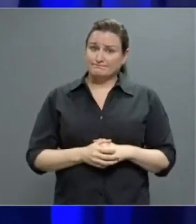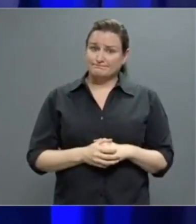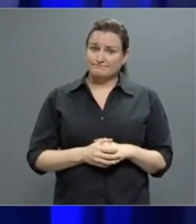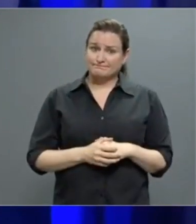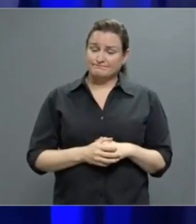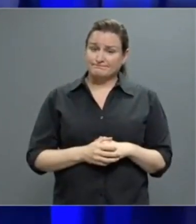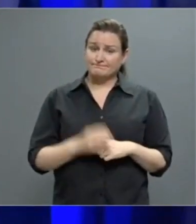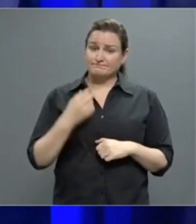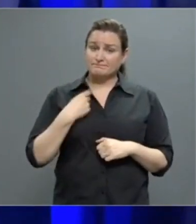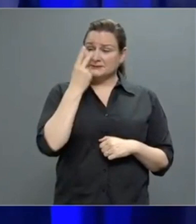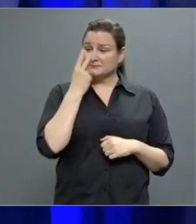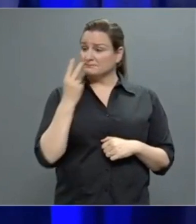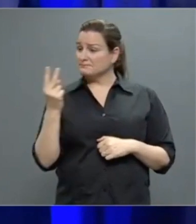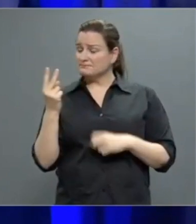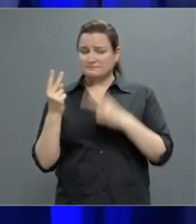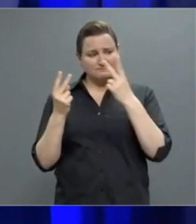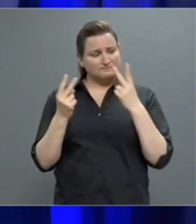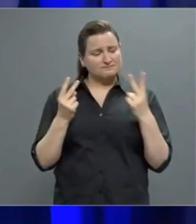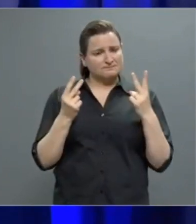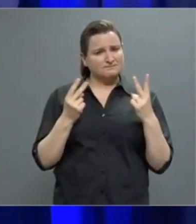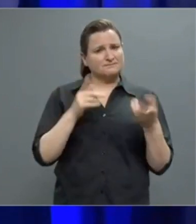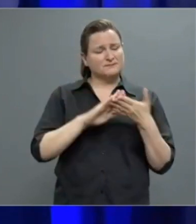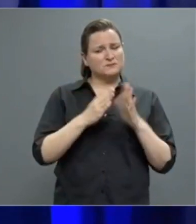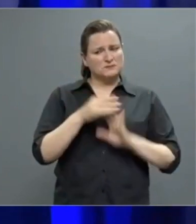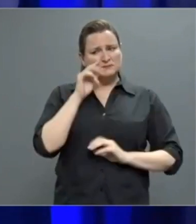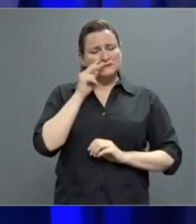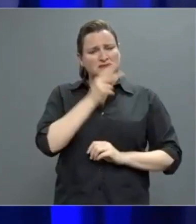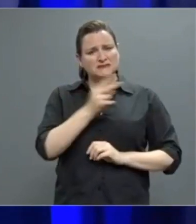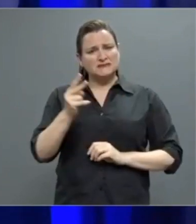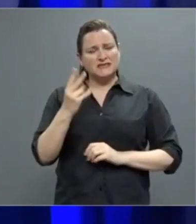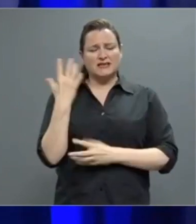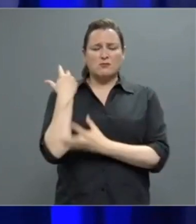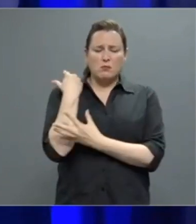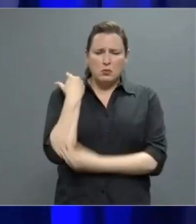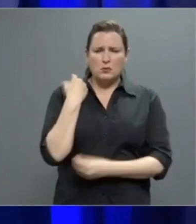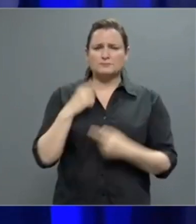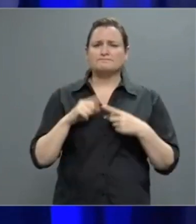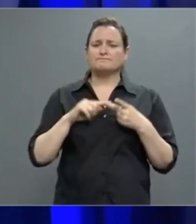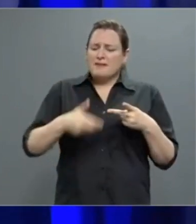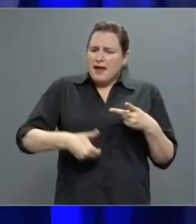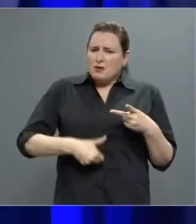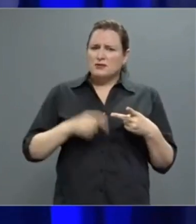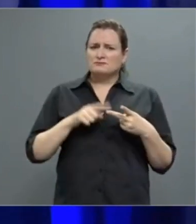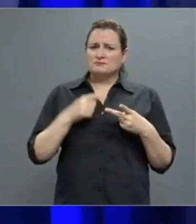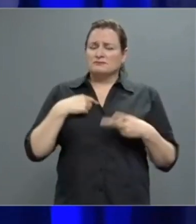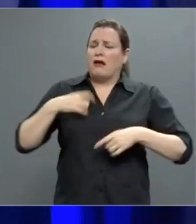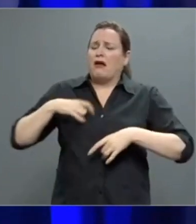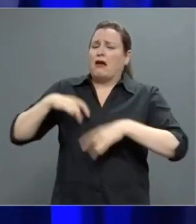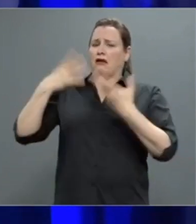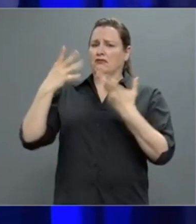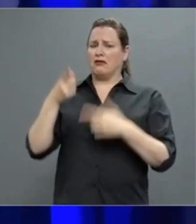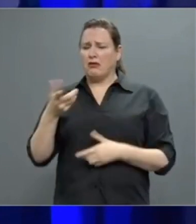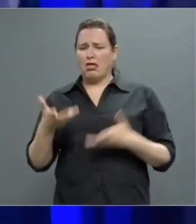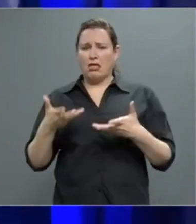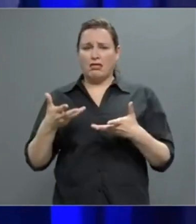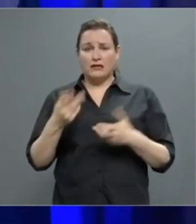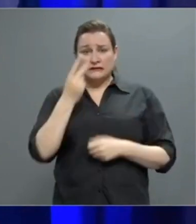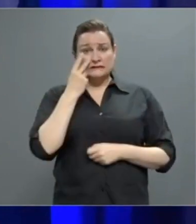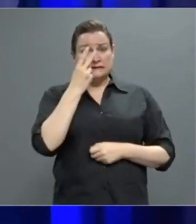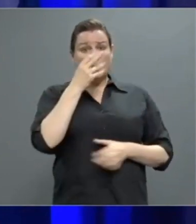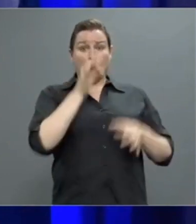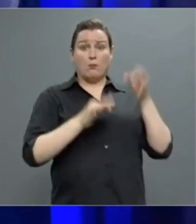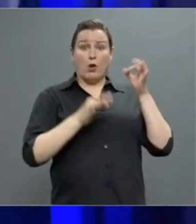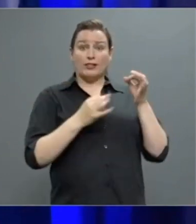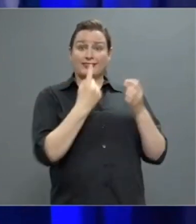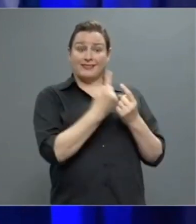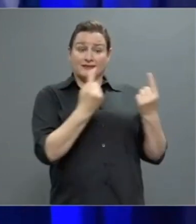I see despair and desperation, poverty and hunger. I see politicians blaming each other all the time for what's gone